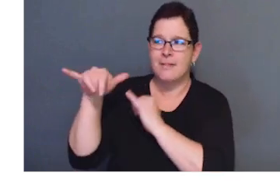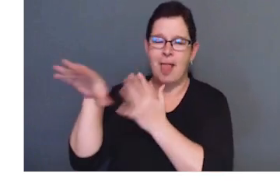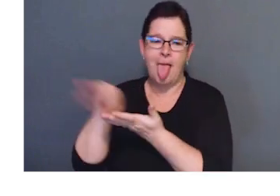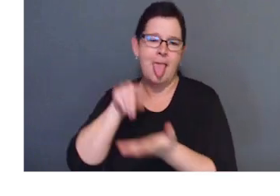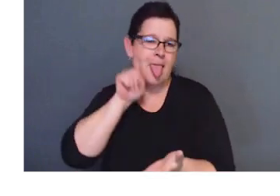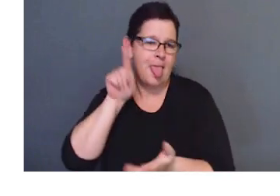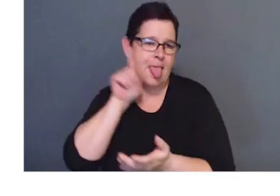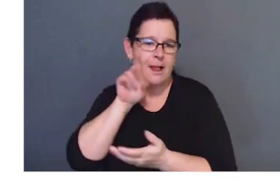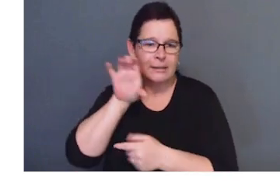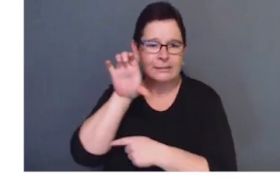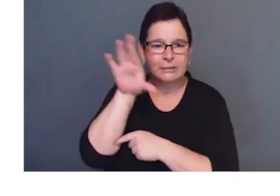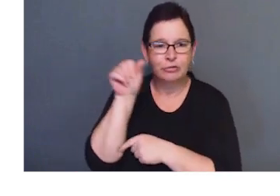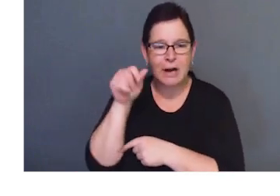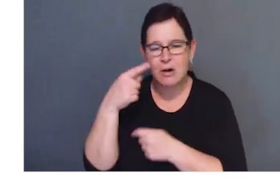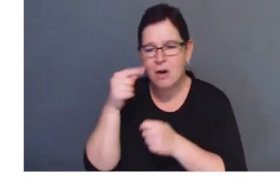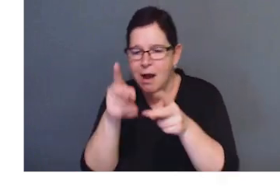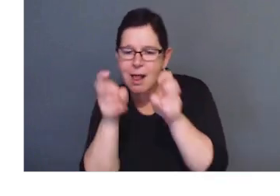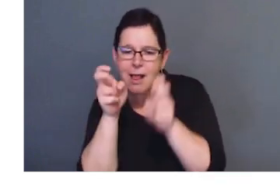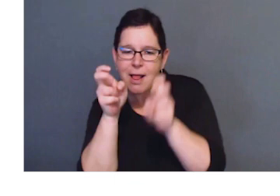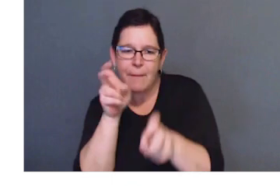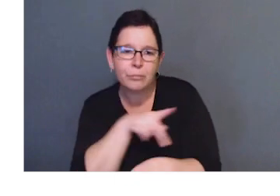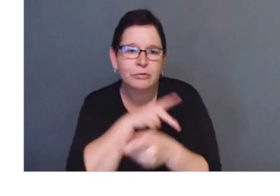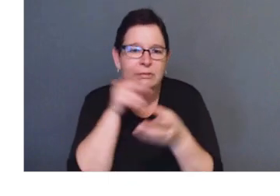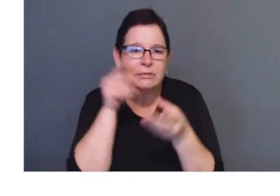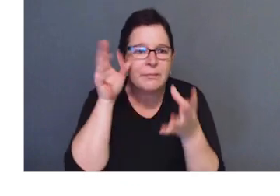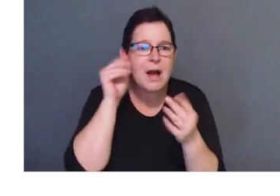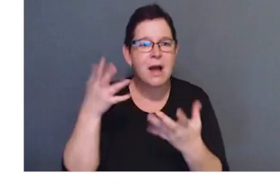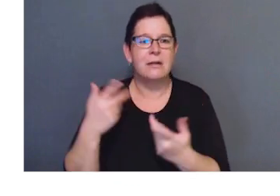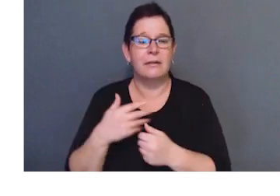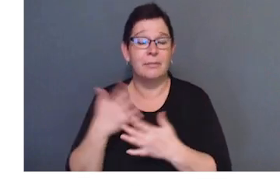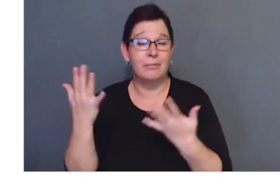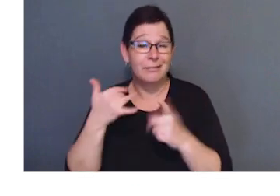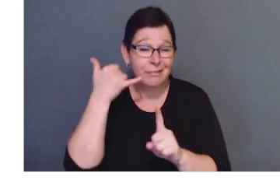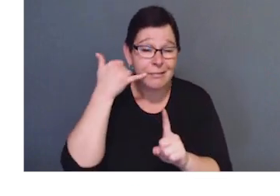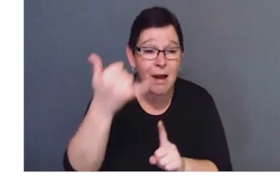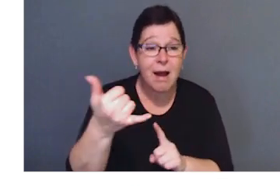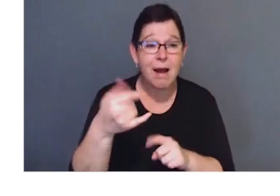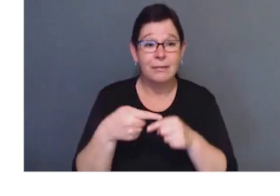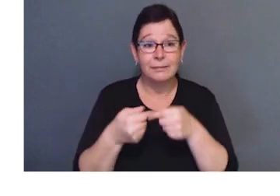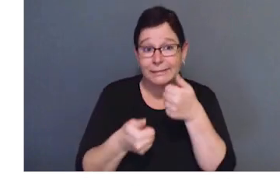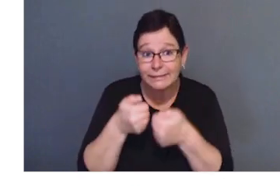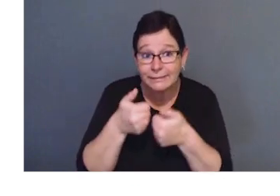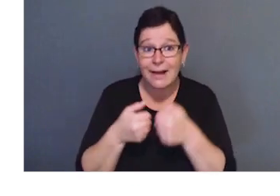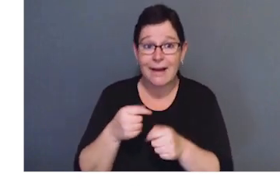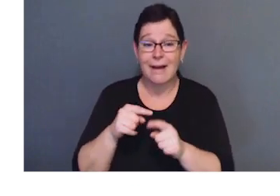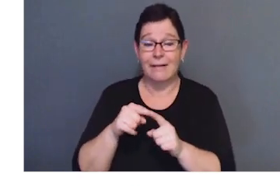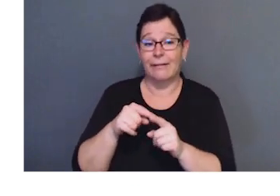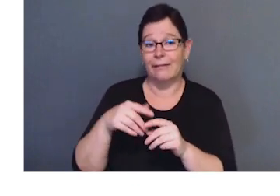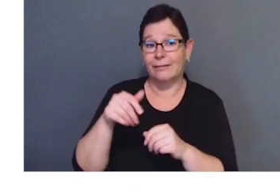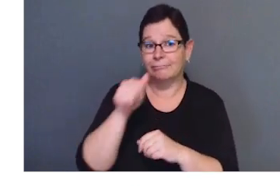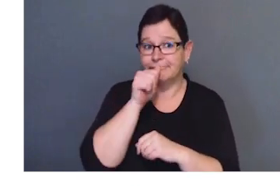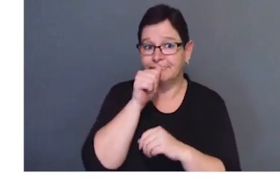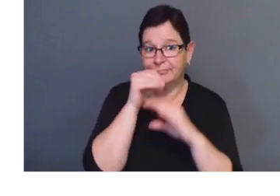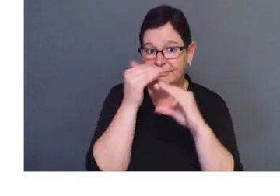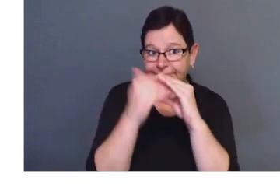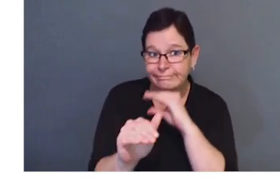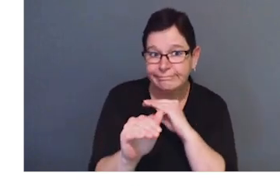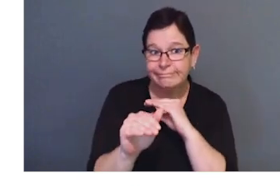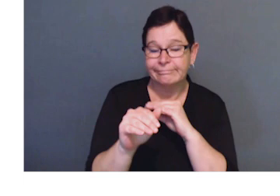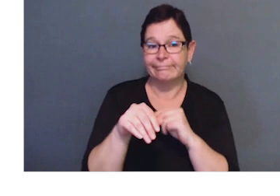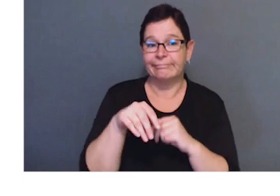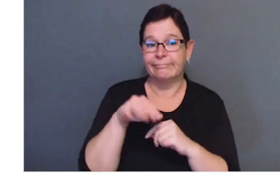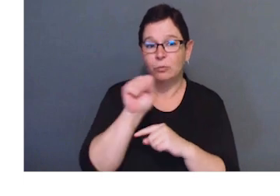mail. Here's how you can be scam smart. Never be afraid to question why the CRA needs your